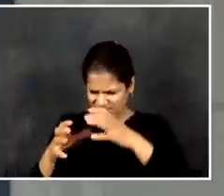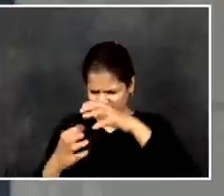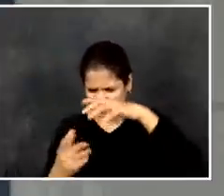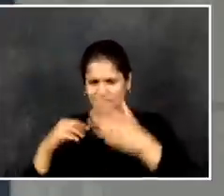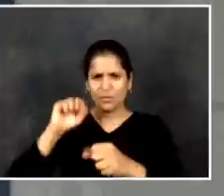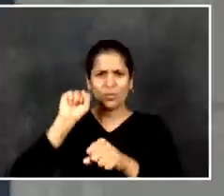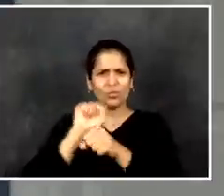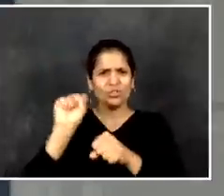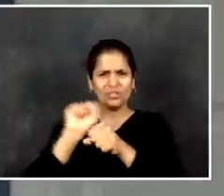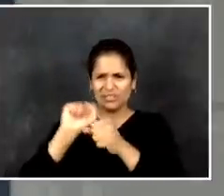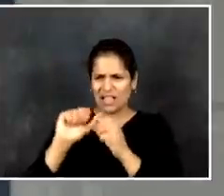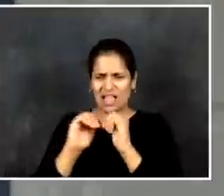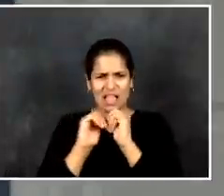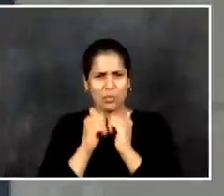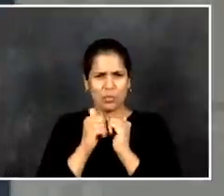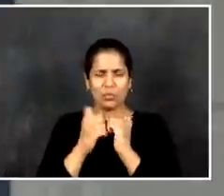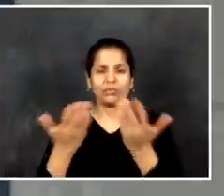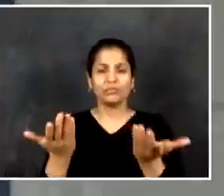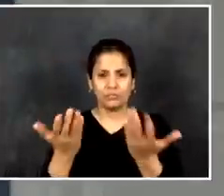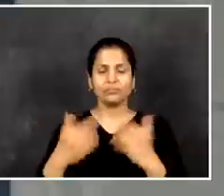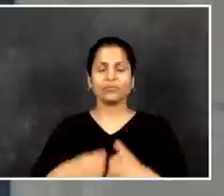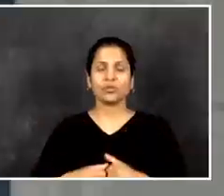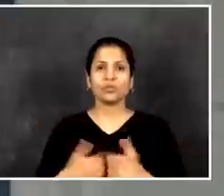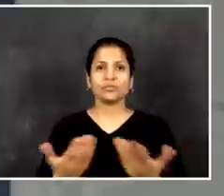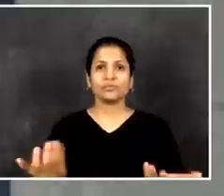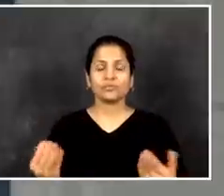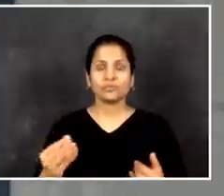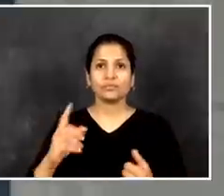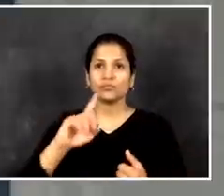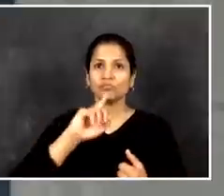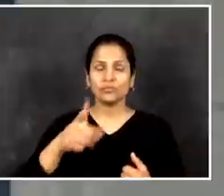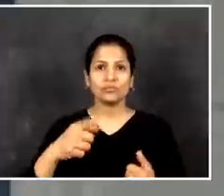this stands head and shoulders above most other